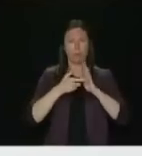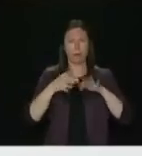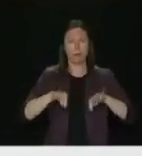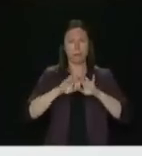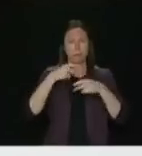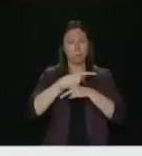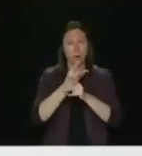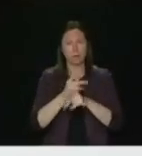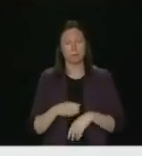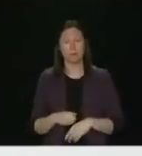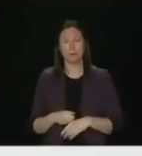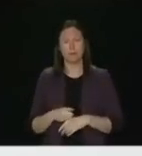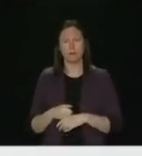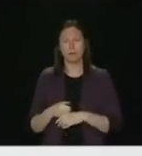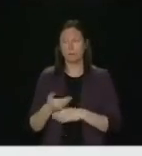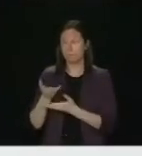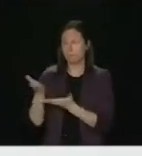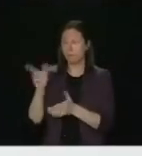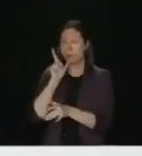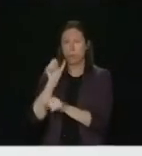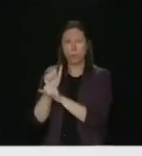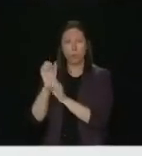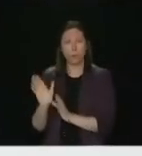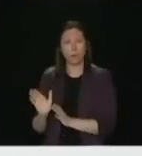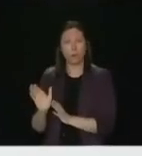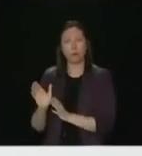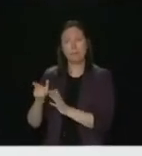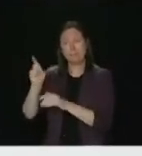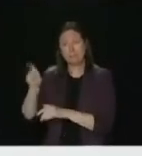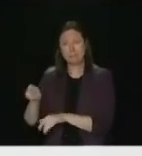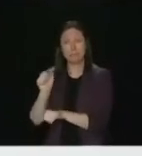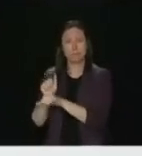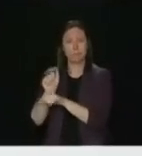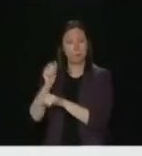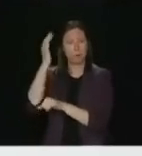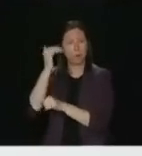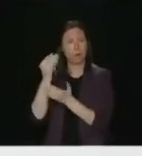hurting workers who rely on these jobs to feed their families.